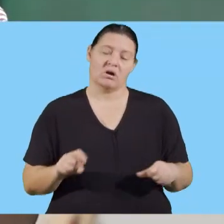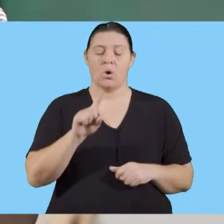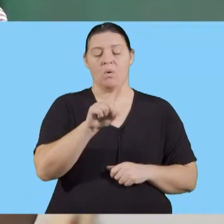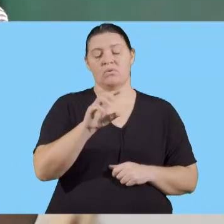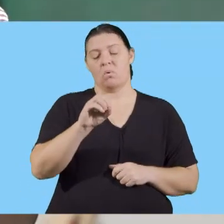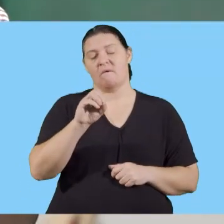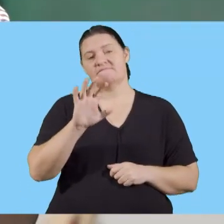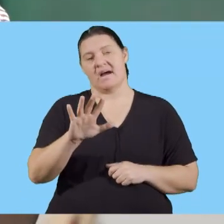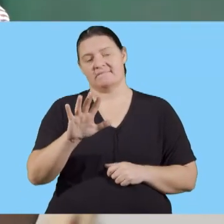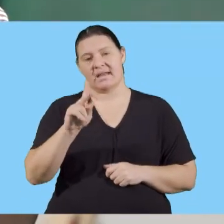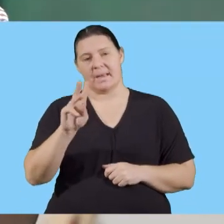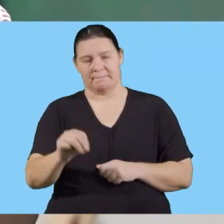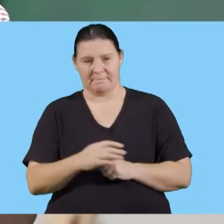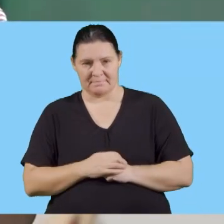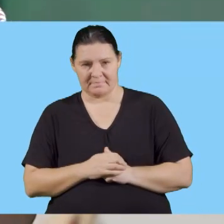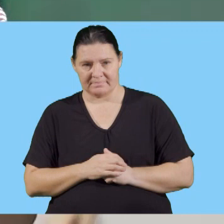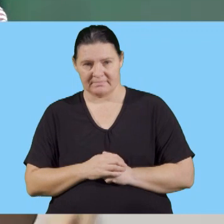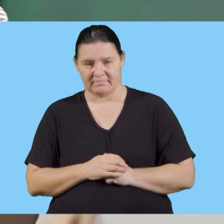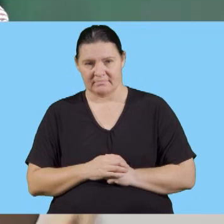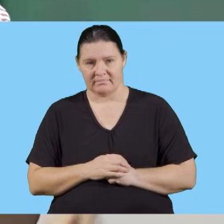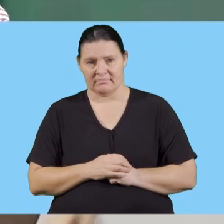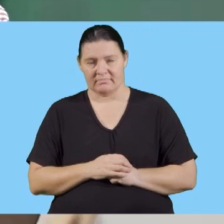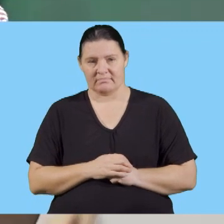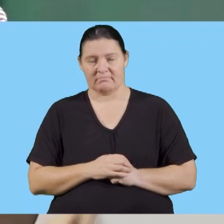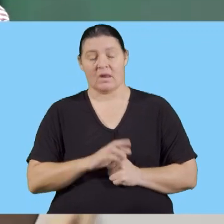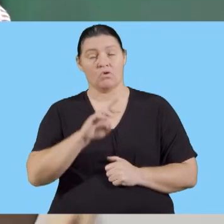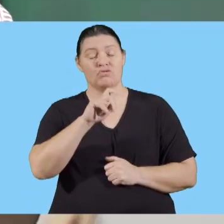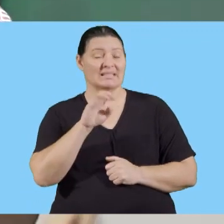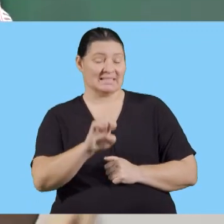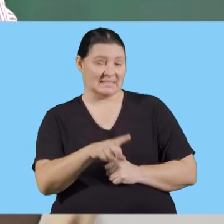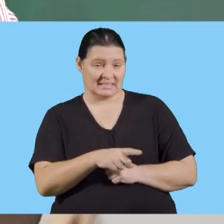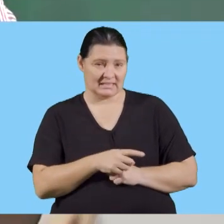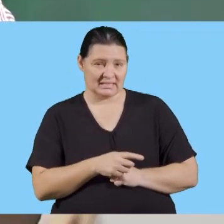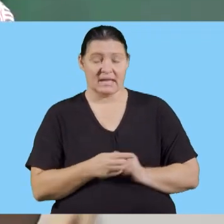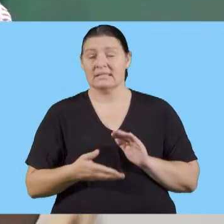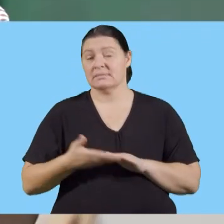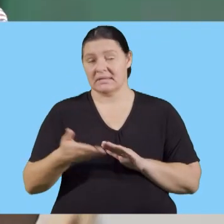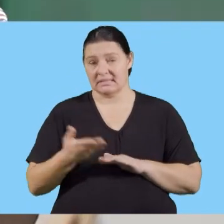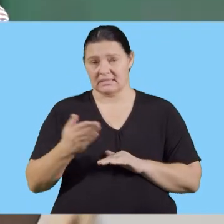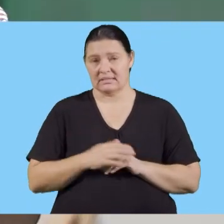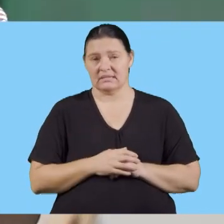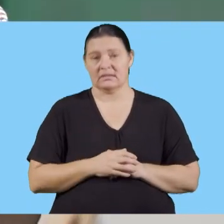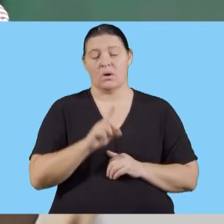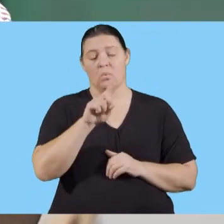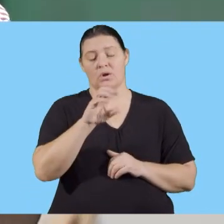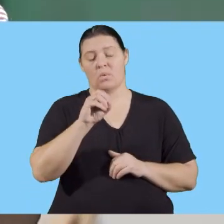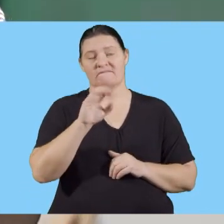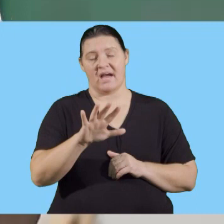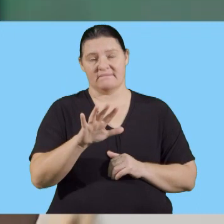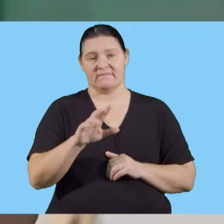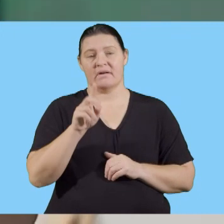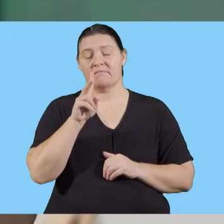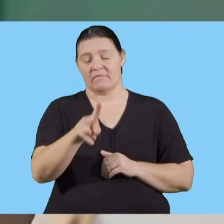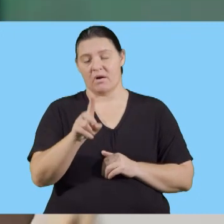for 105 kilometers. So it means that our rate here, which is actually the speed, that is